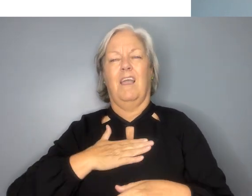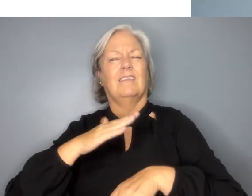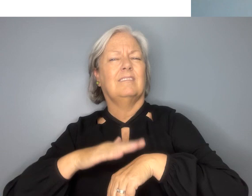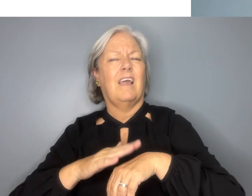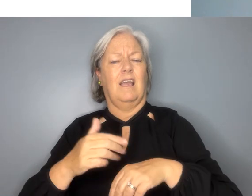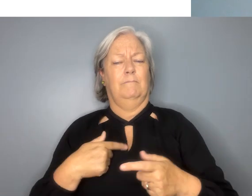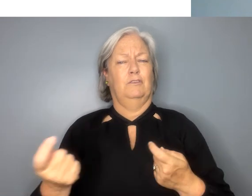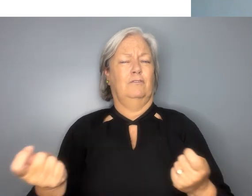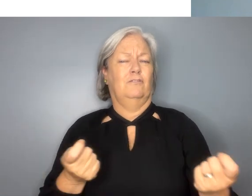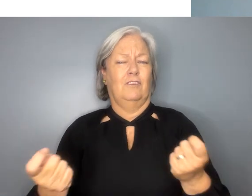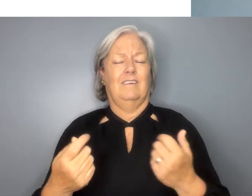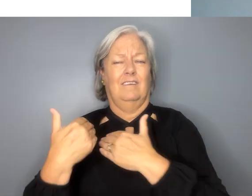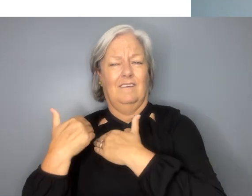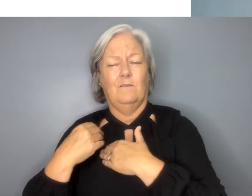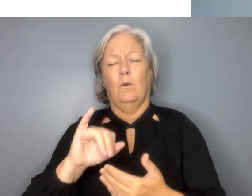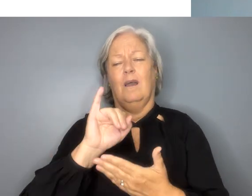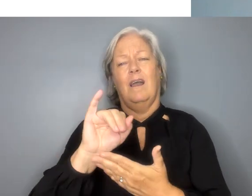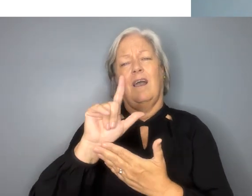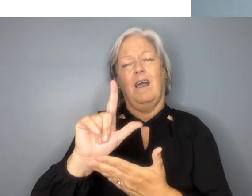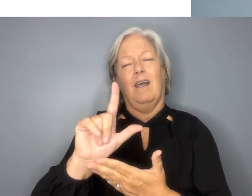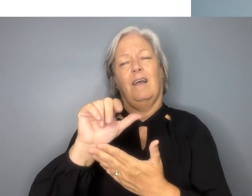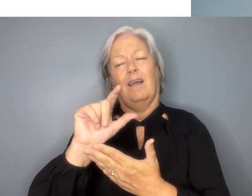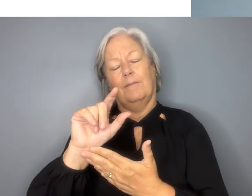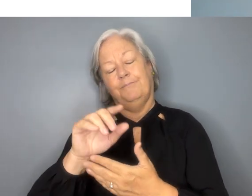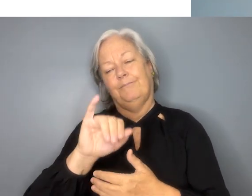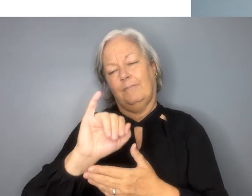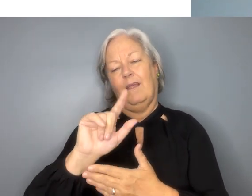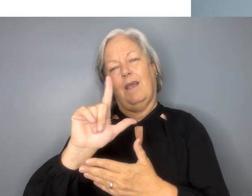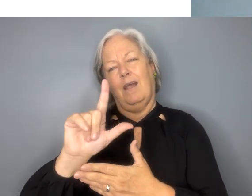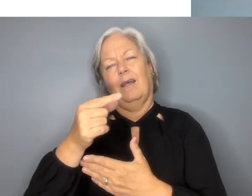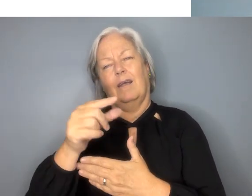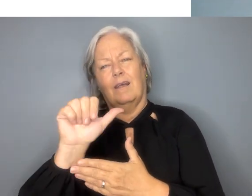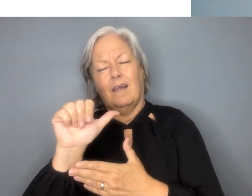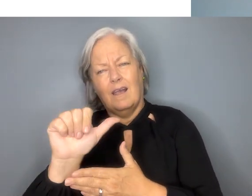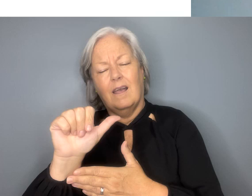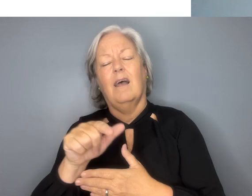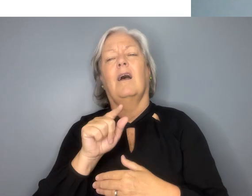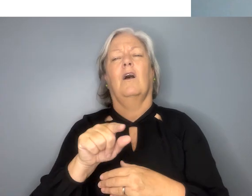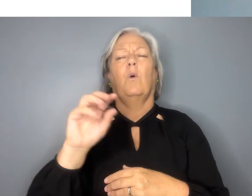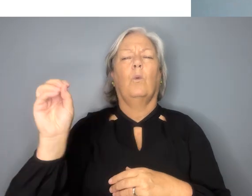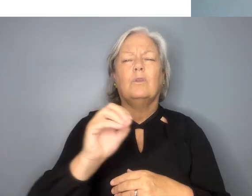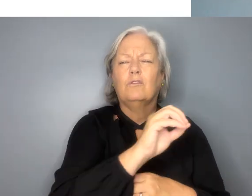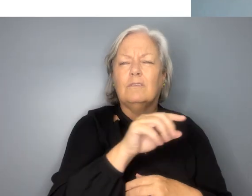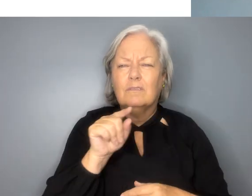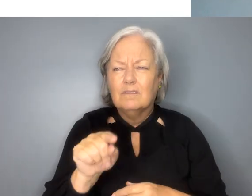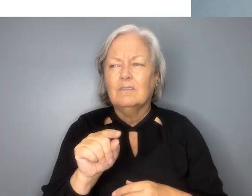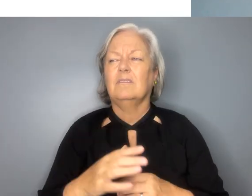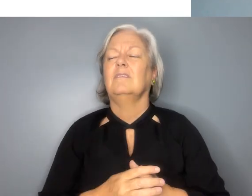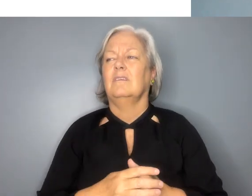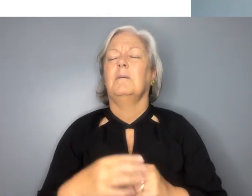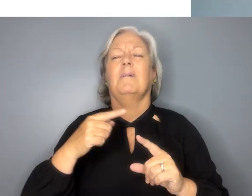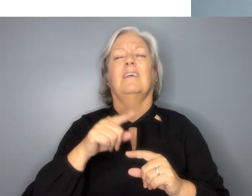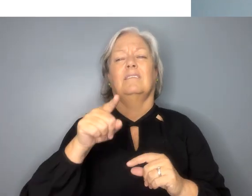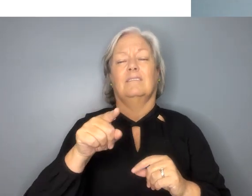time as chair for ILGA Oceania, but also I recently had the privilege of convening the Caucus of People